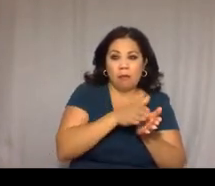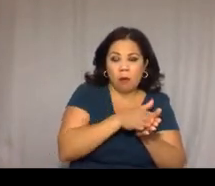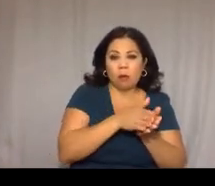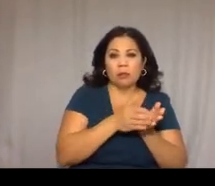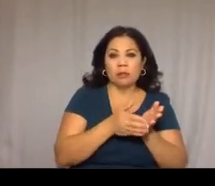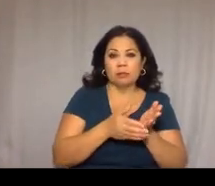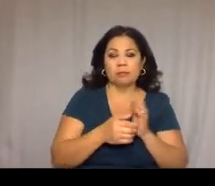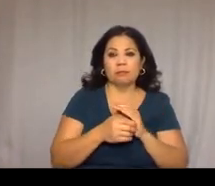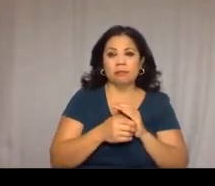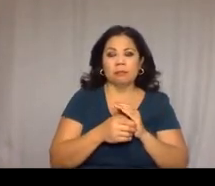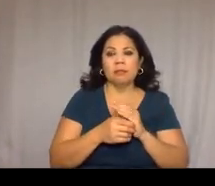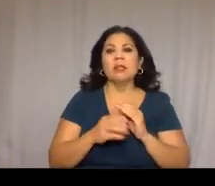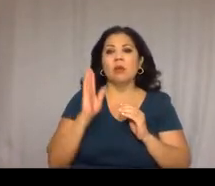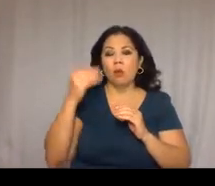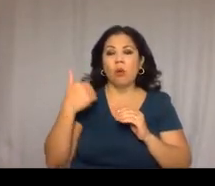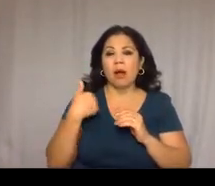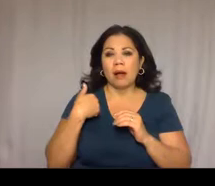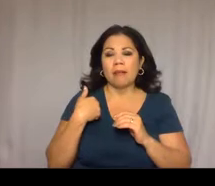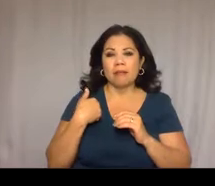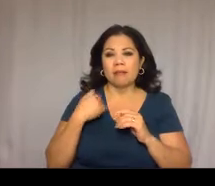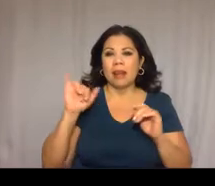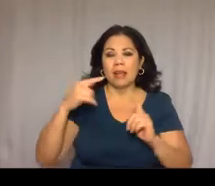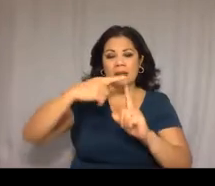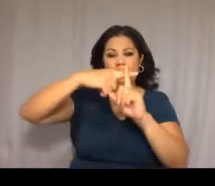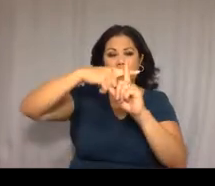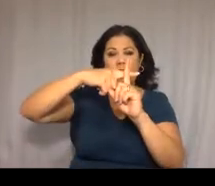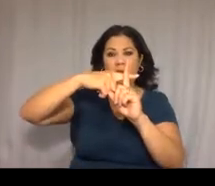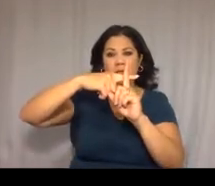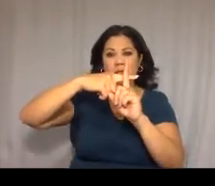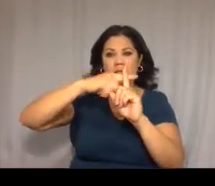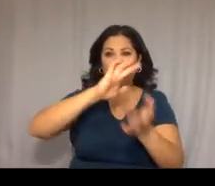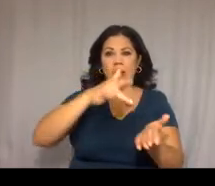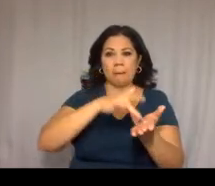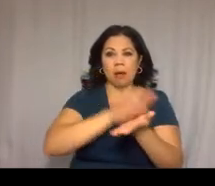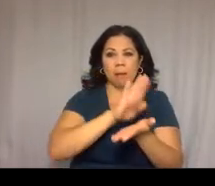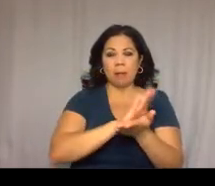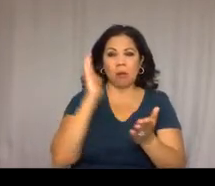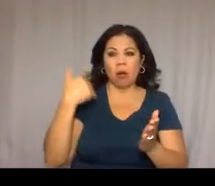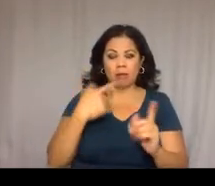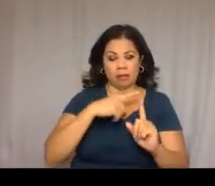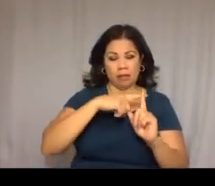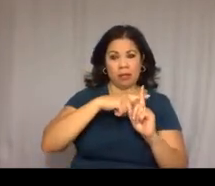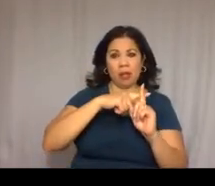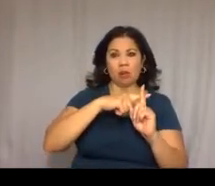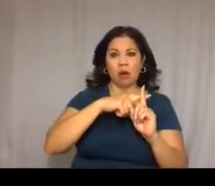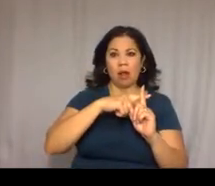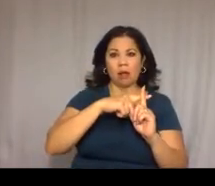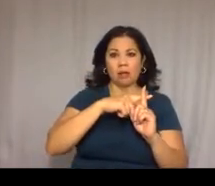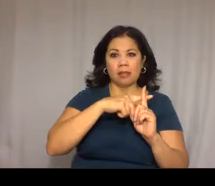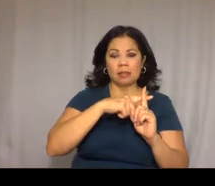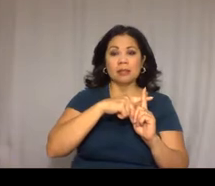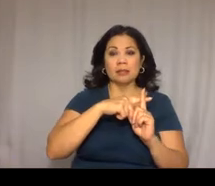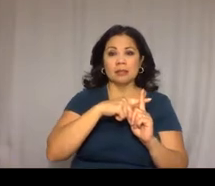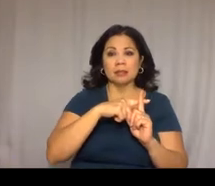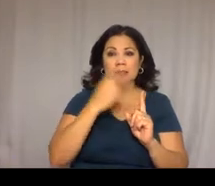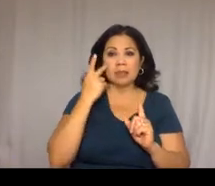to the top. So we're going to end up with a cross right in the middle of our paper. And the deal with the cross, guys, is, you can see the cross right